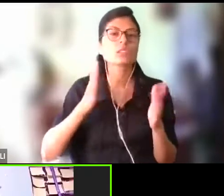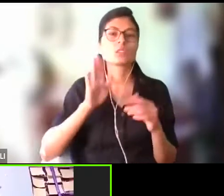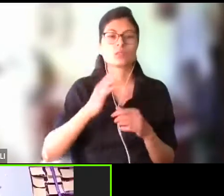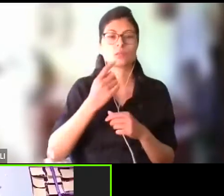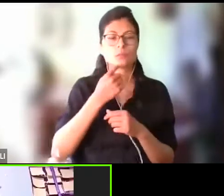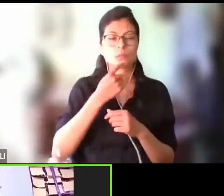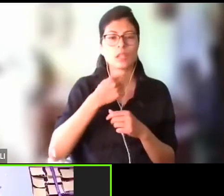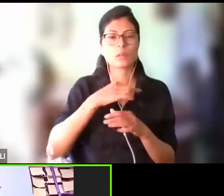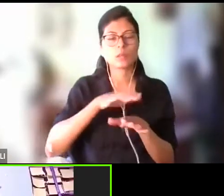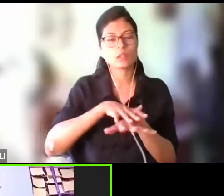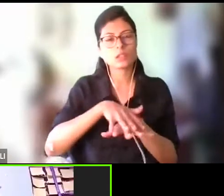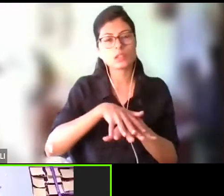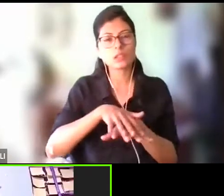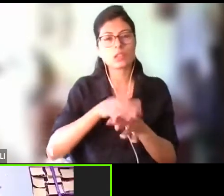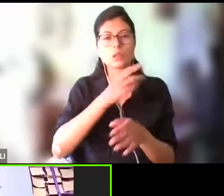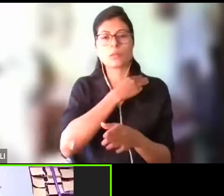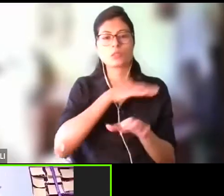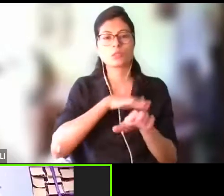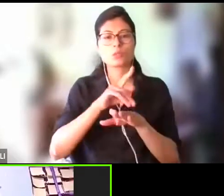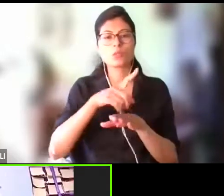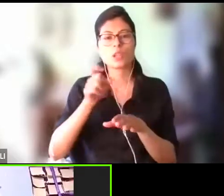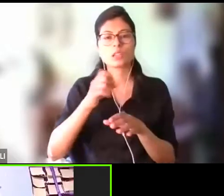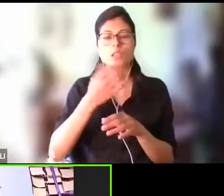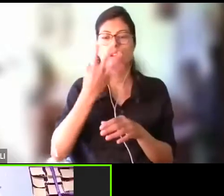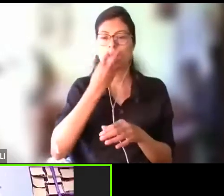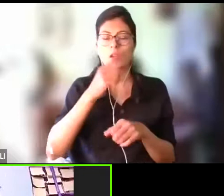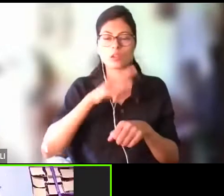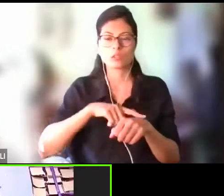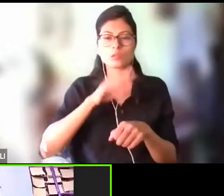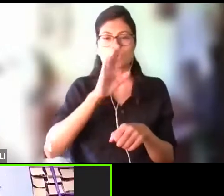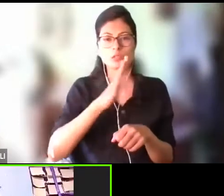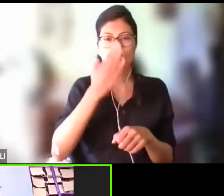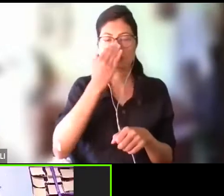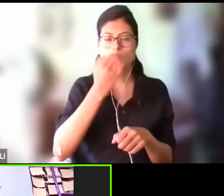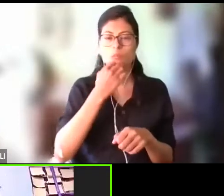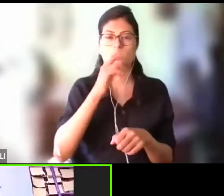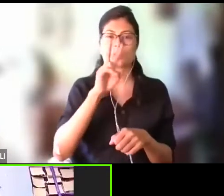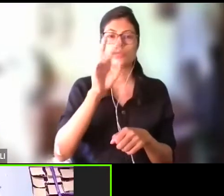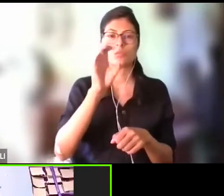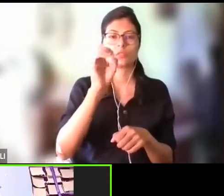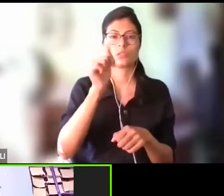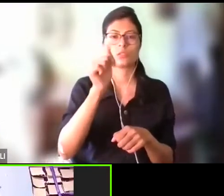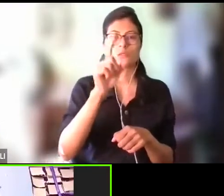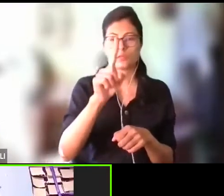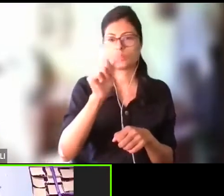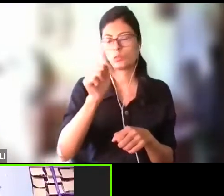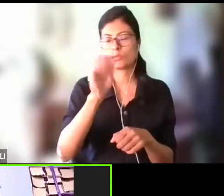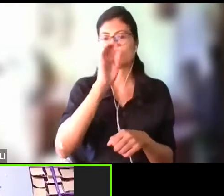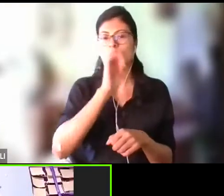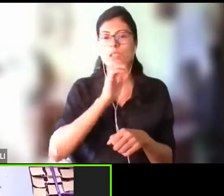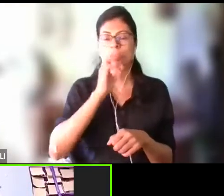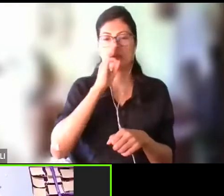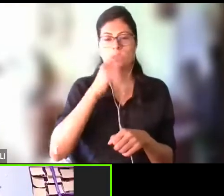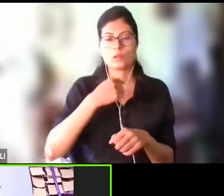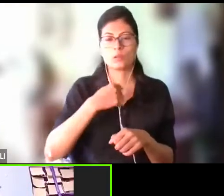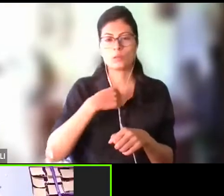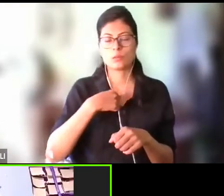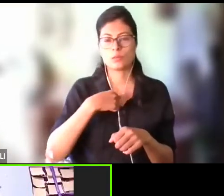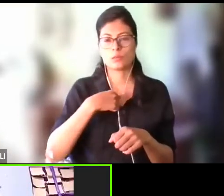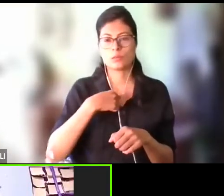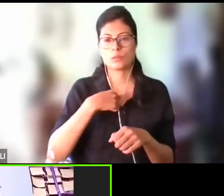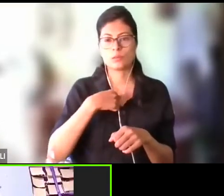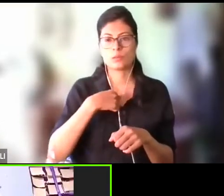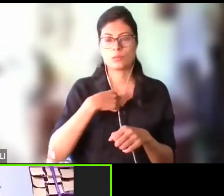people because in 2016, Cameroon, my area where I live in, has experienced the Anglophone